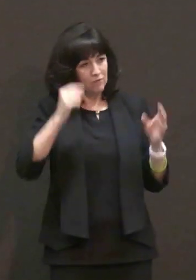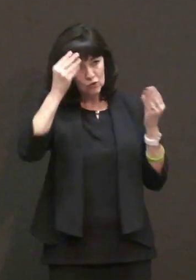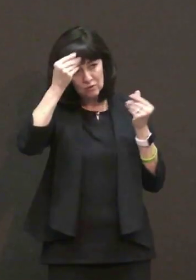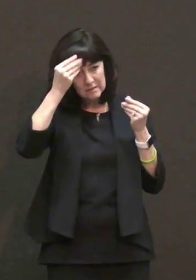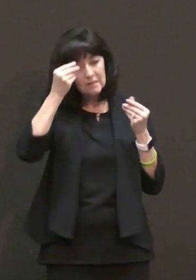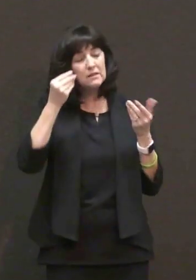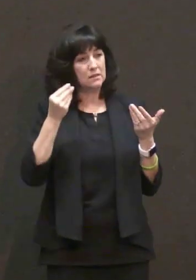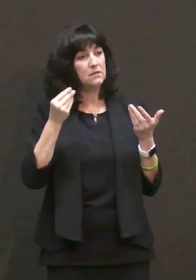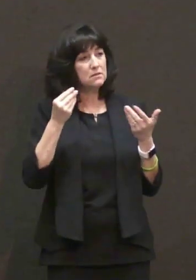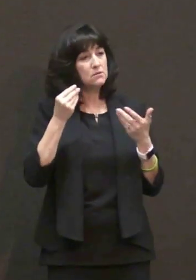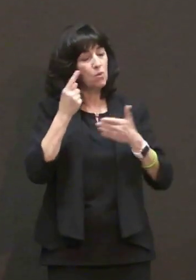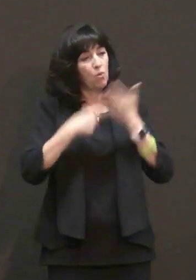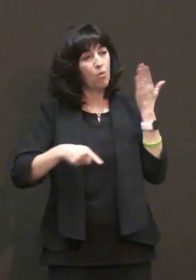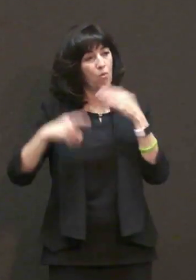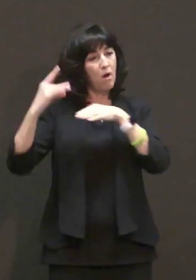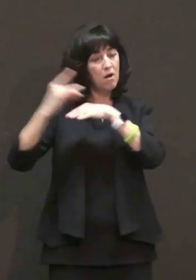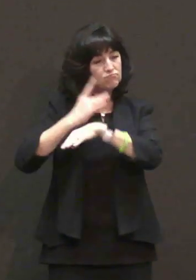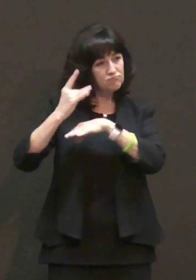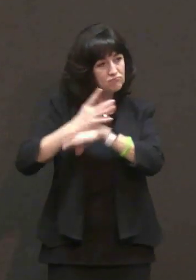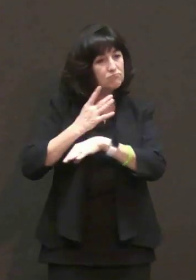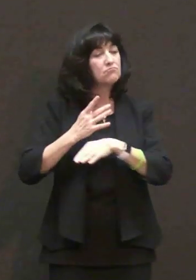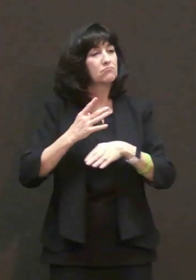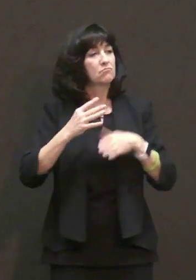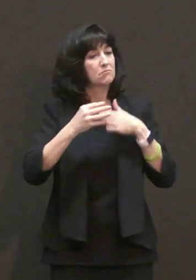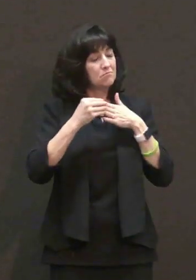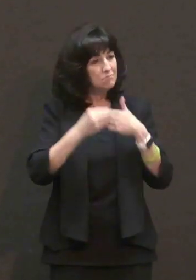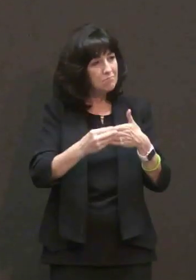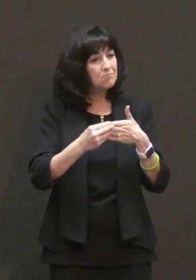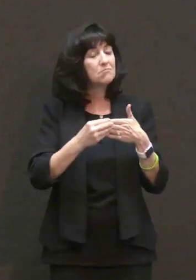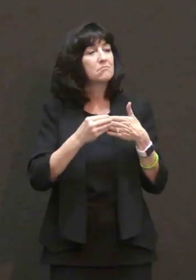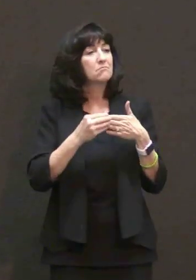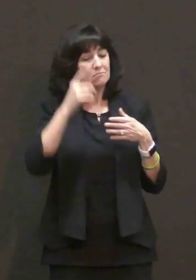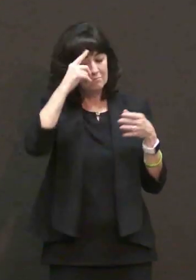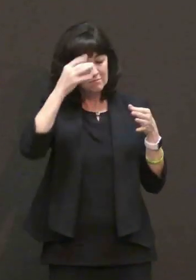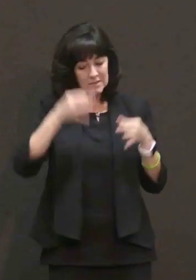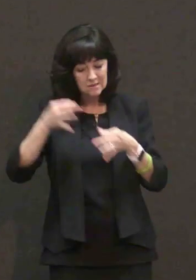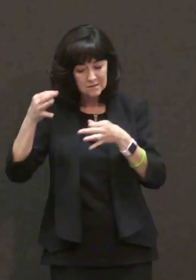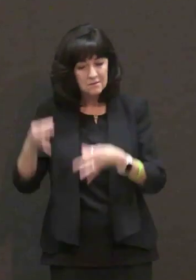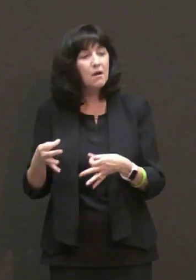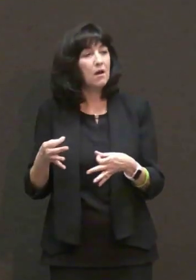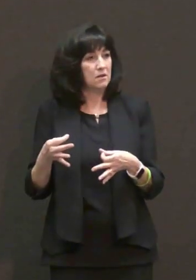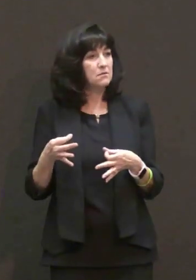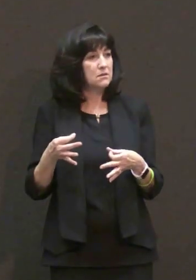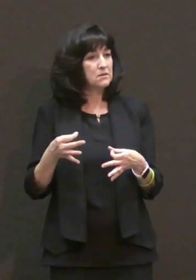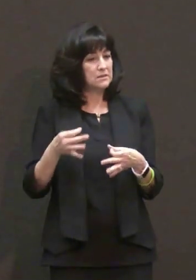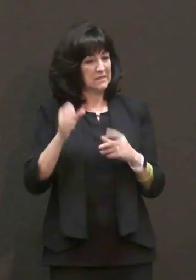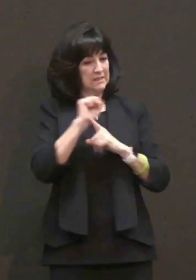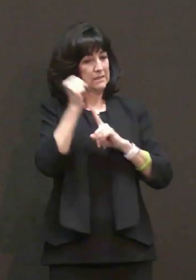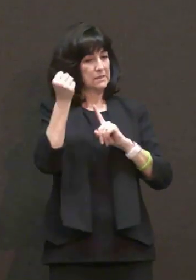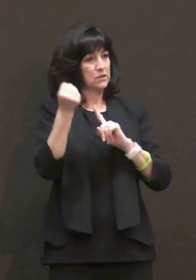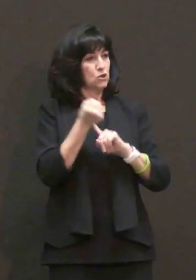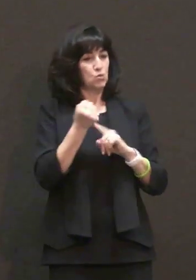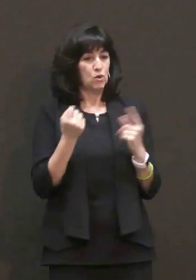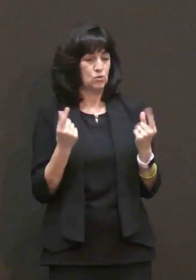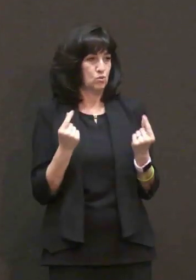on the guidance that we received and the situation on the ground. Going